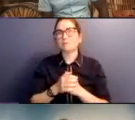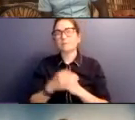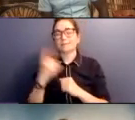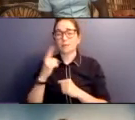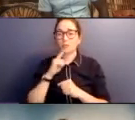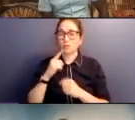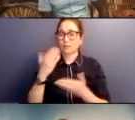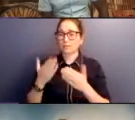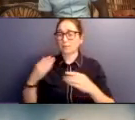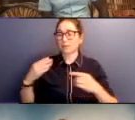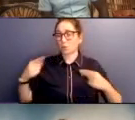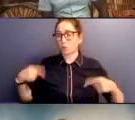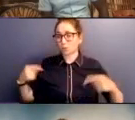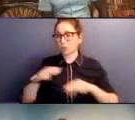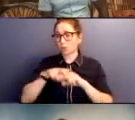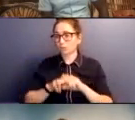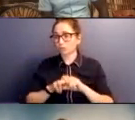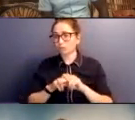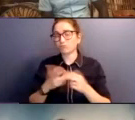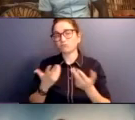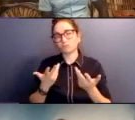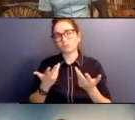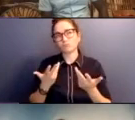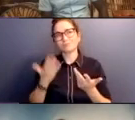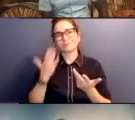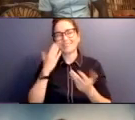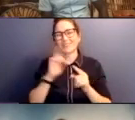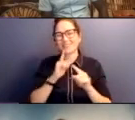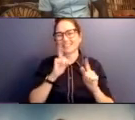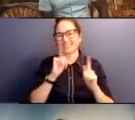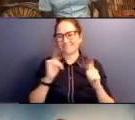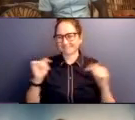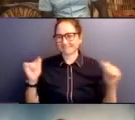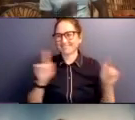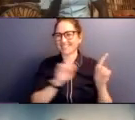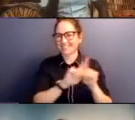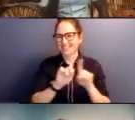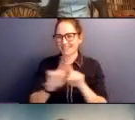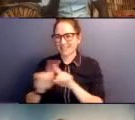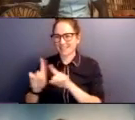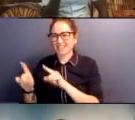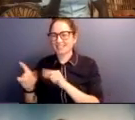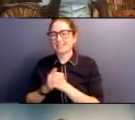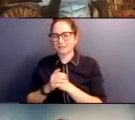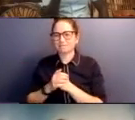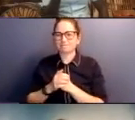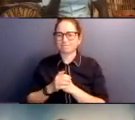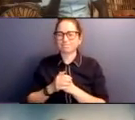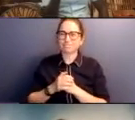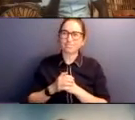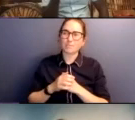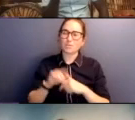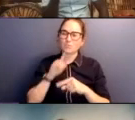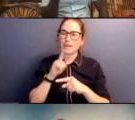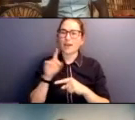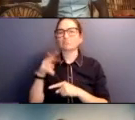to a wheelchair. So it's different for each individual. And by that, then that's